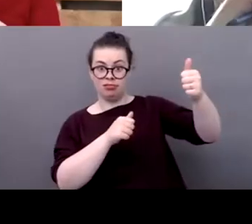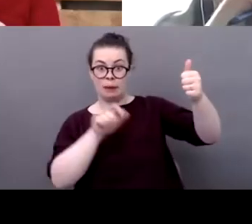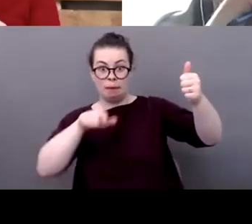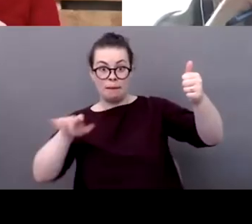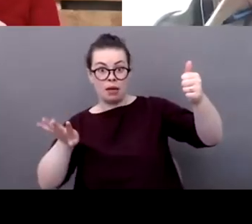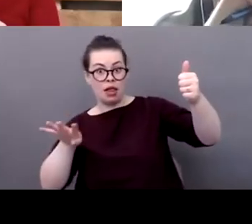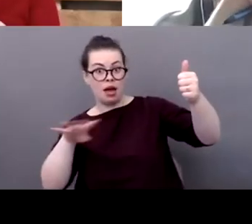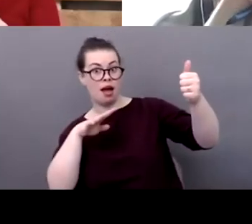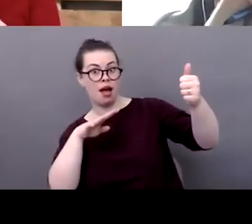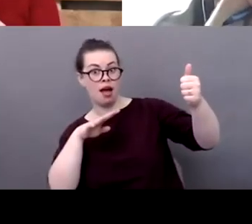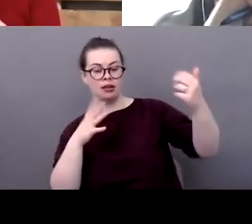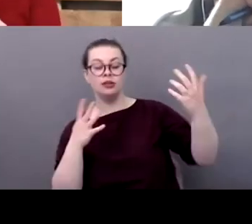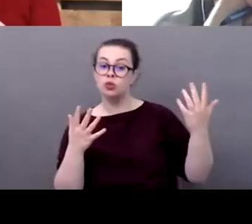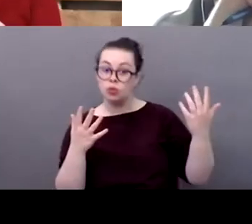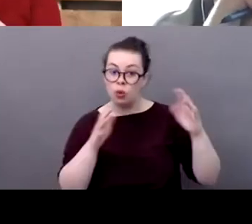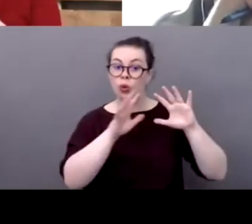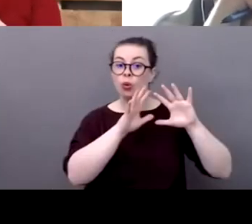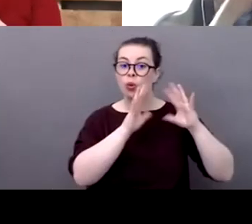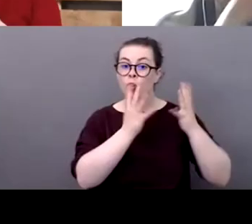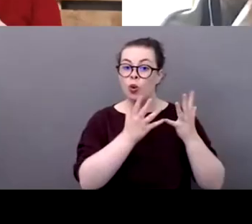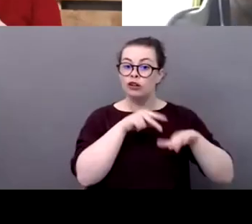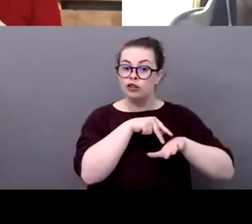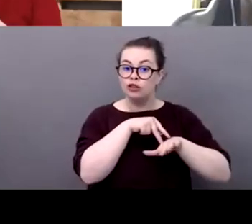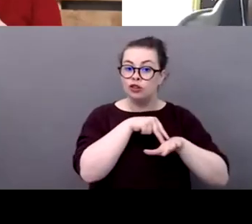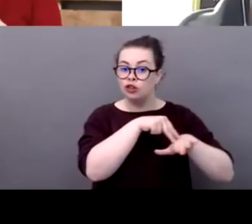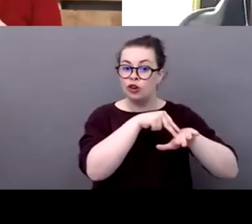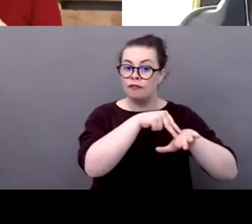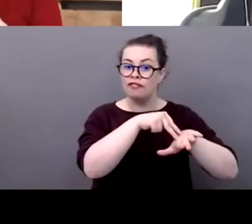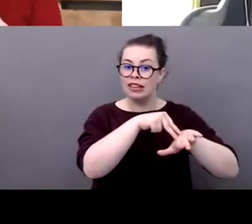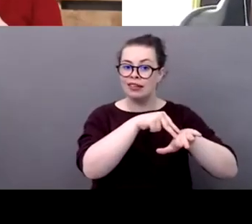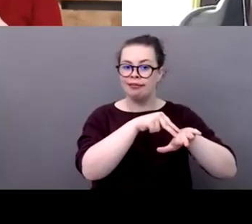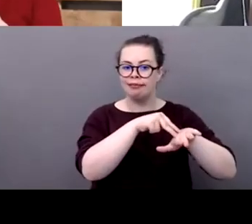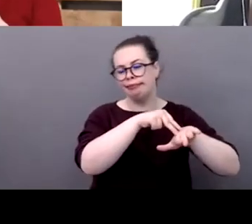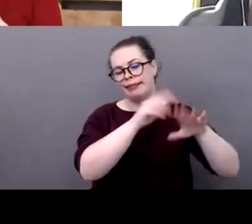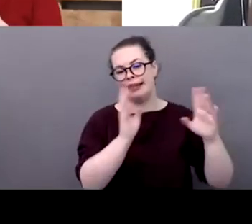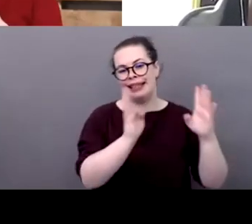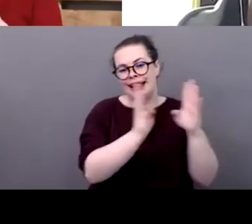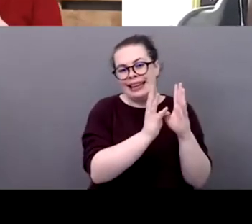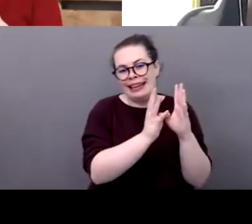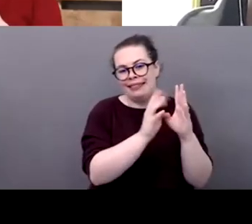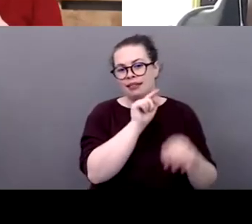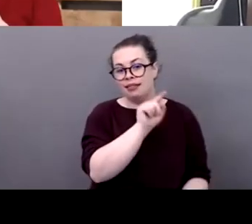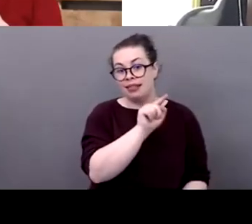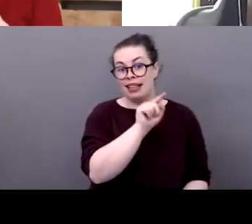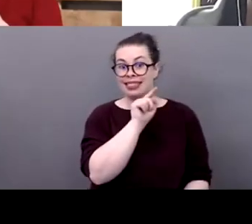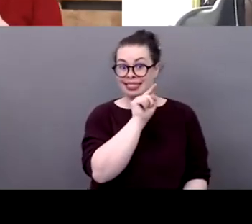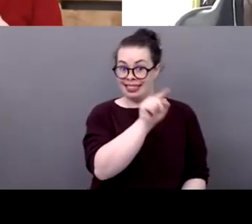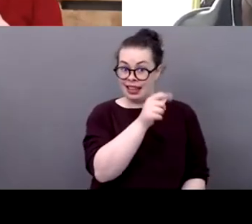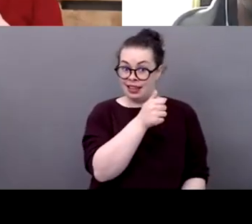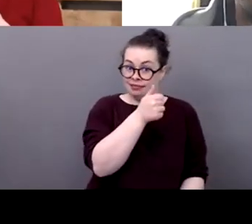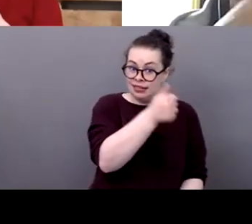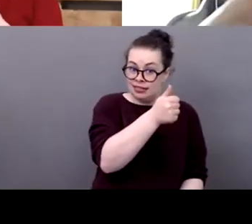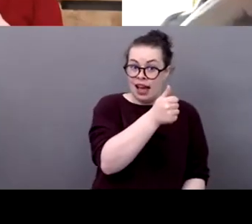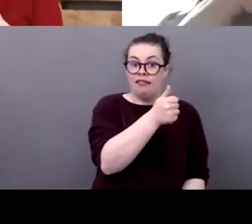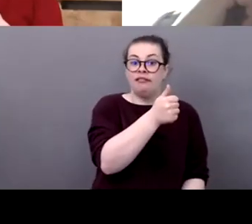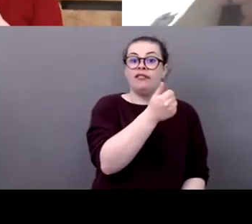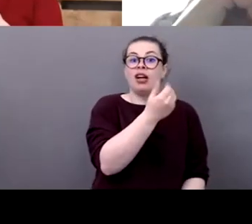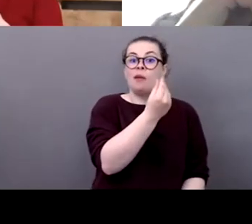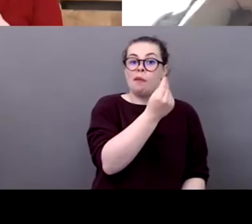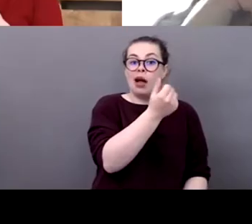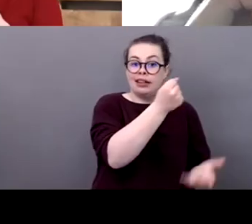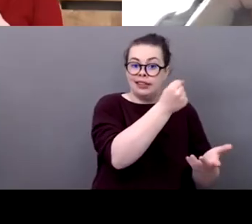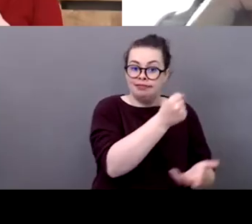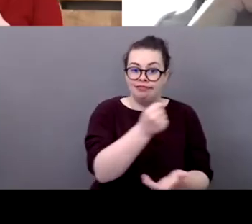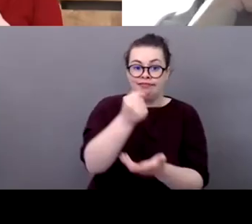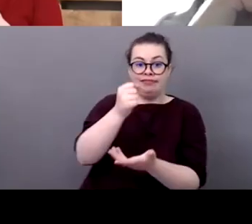World Surfing League, so surfing's professional body set up its own foundation and launched a campaign this year